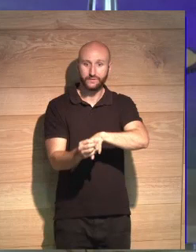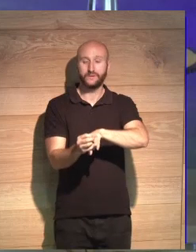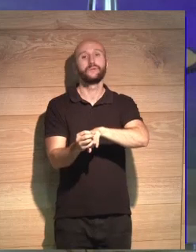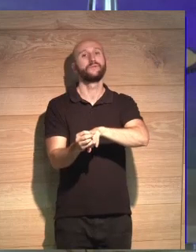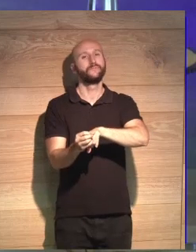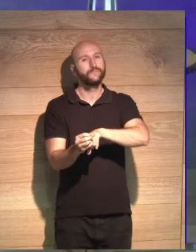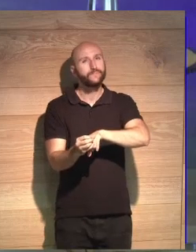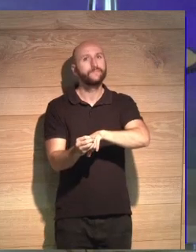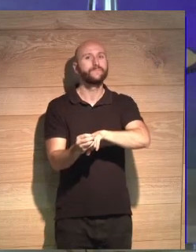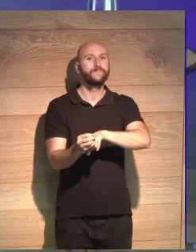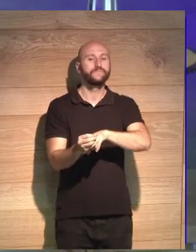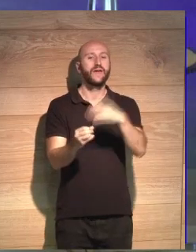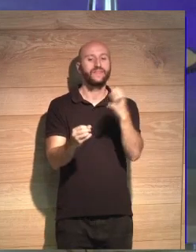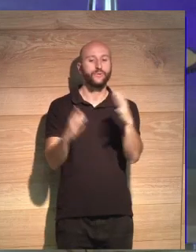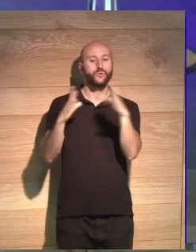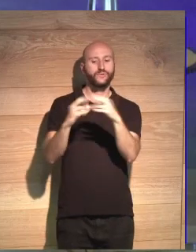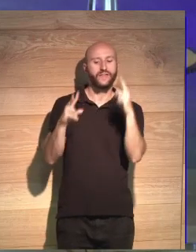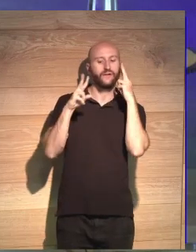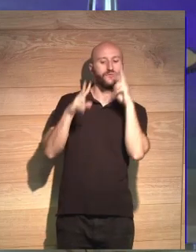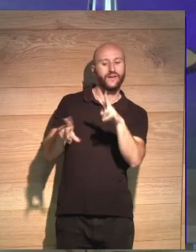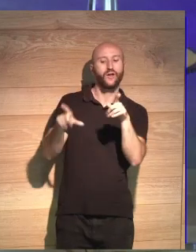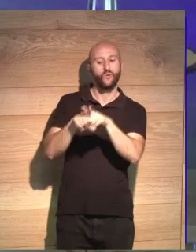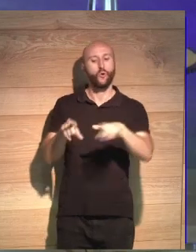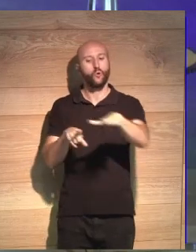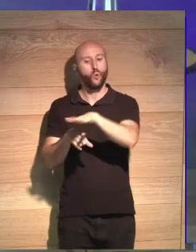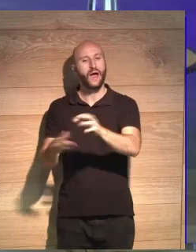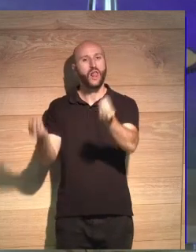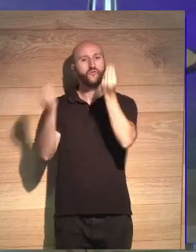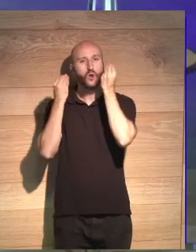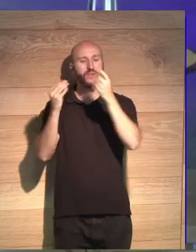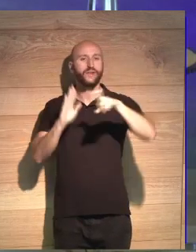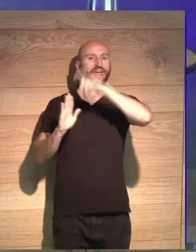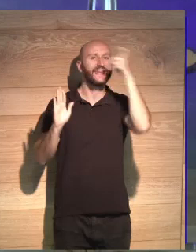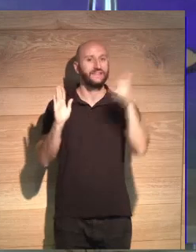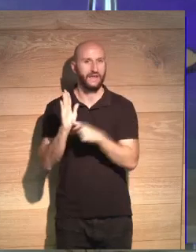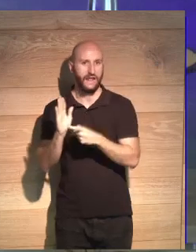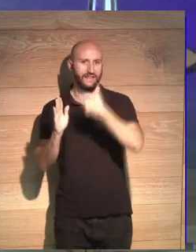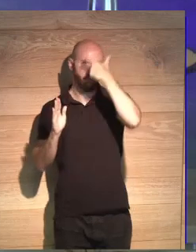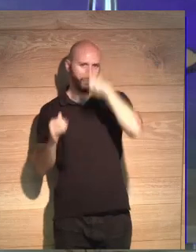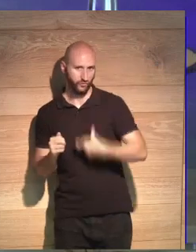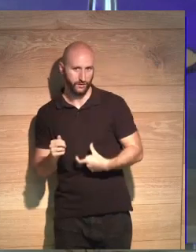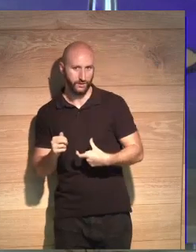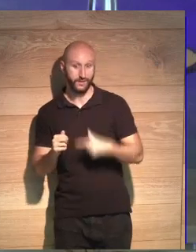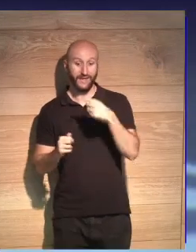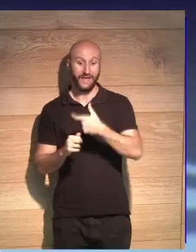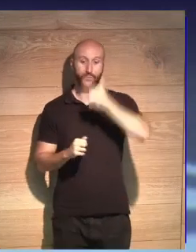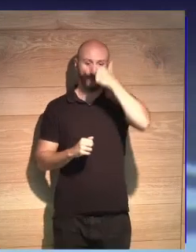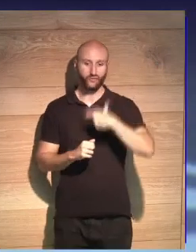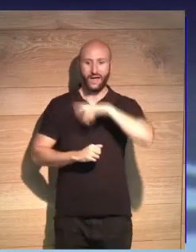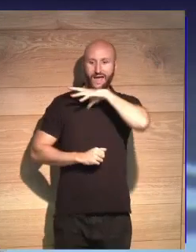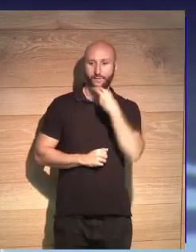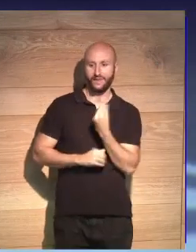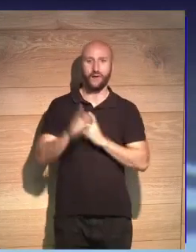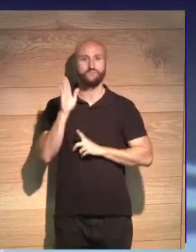of taking a university degree, you should understand that university is an integrated training